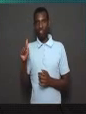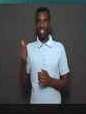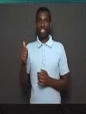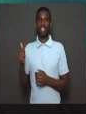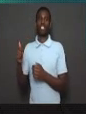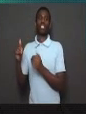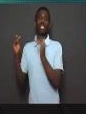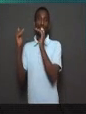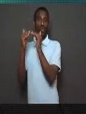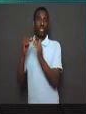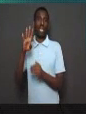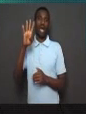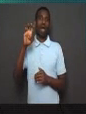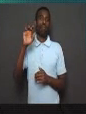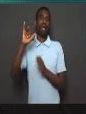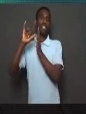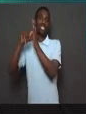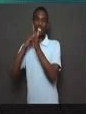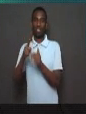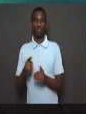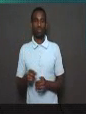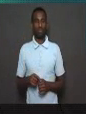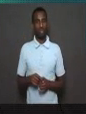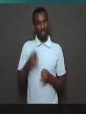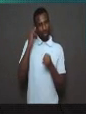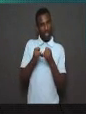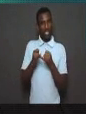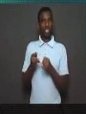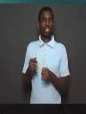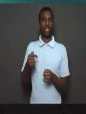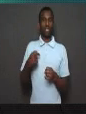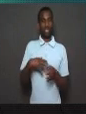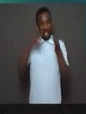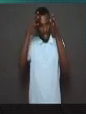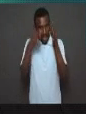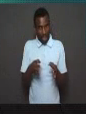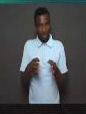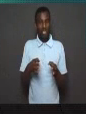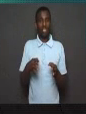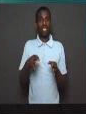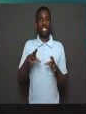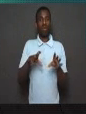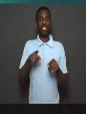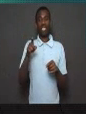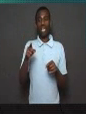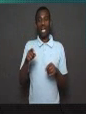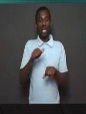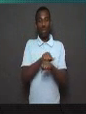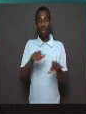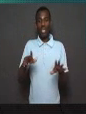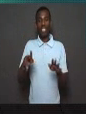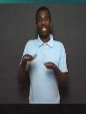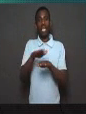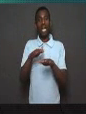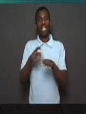seconds. Finally, to determine the total ground distance covered by